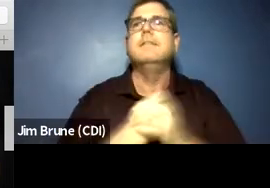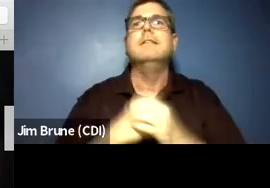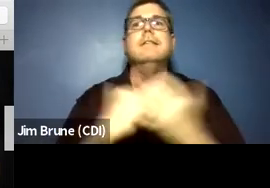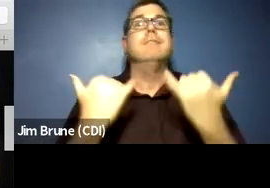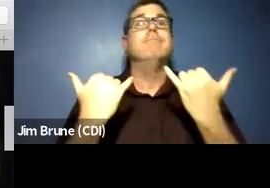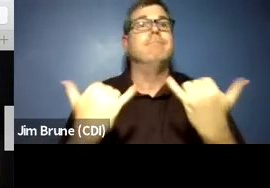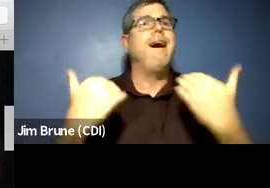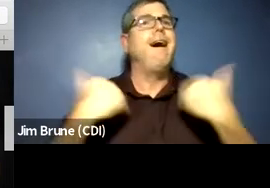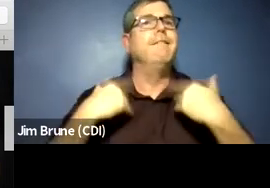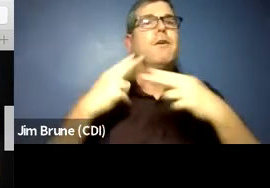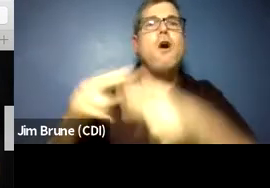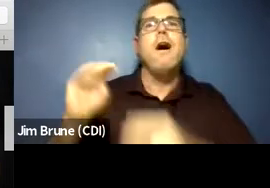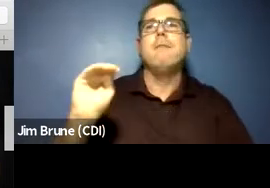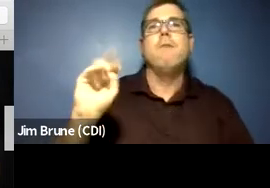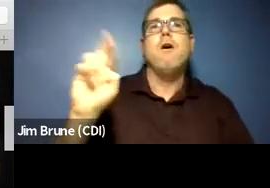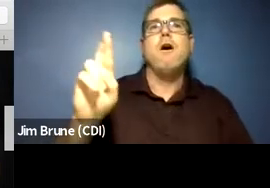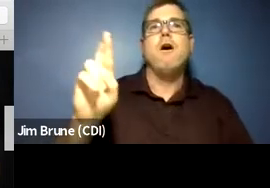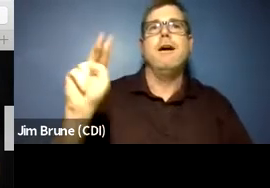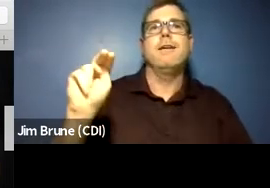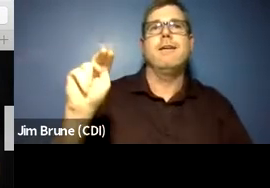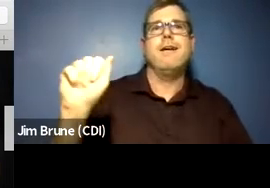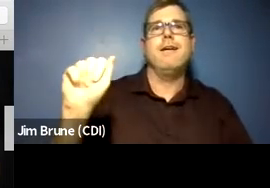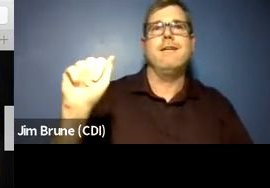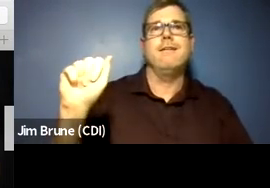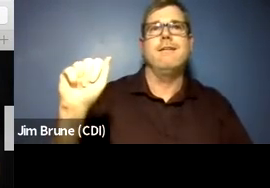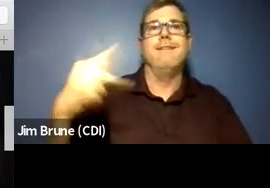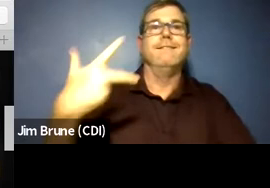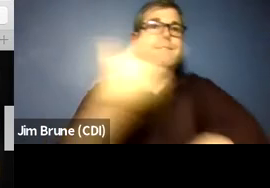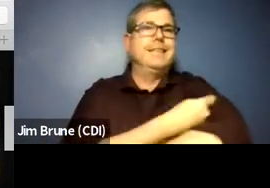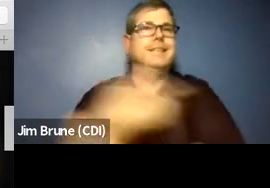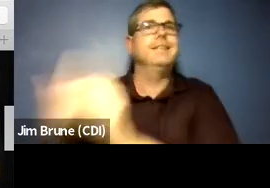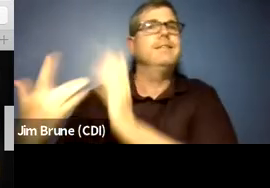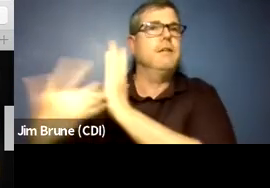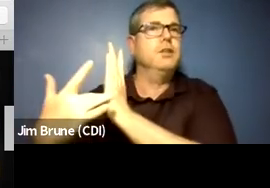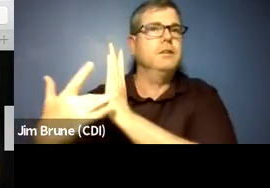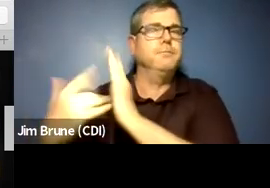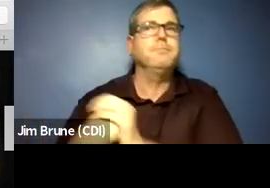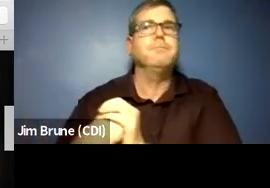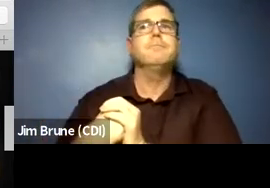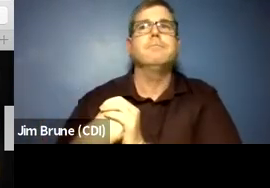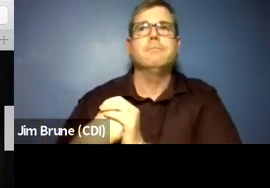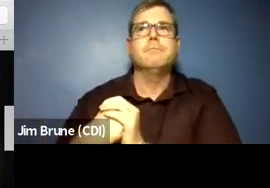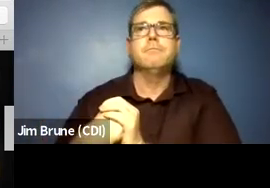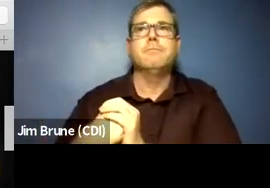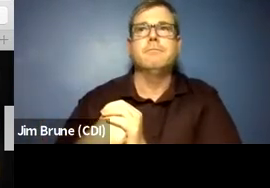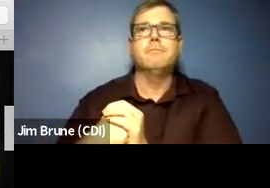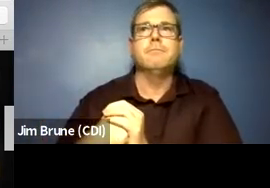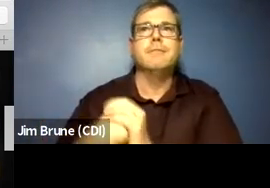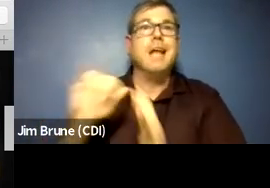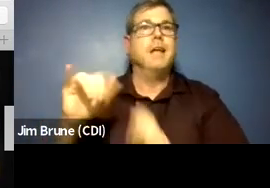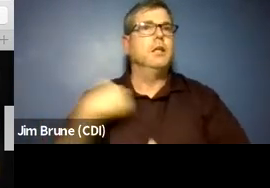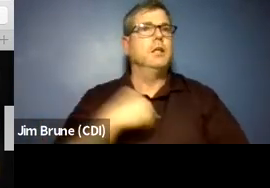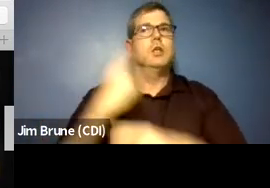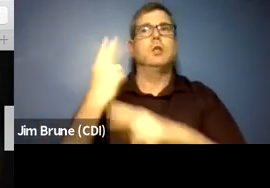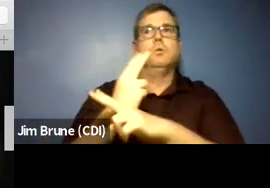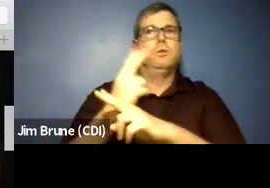technology that we use to manufacture these vaccines quickly. Now, although this is new